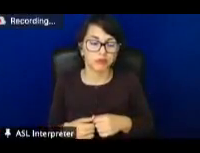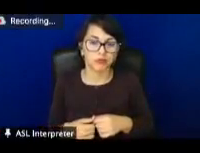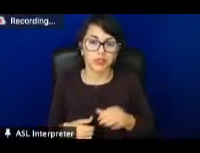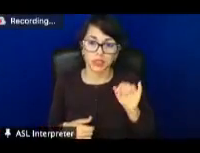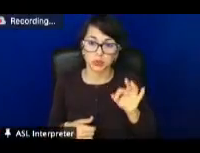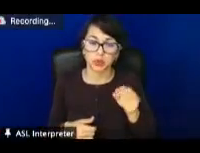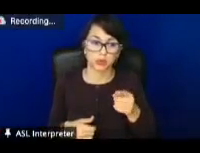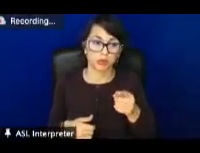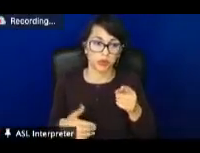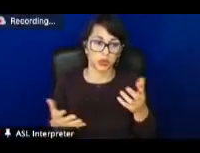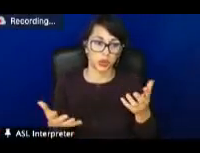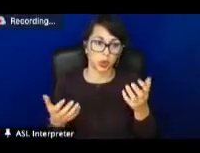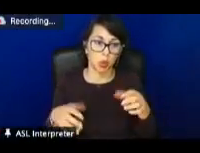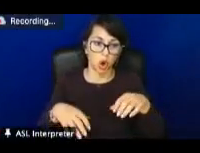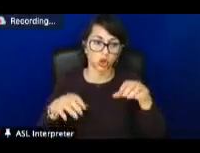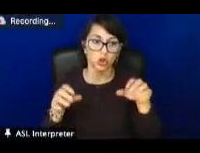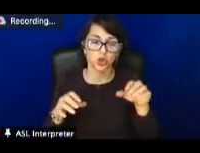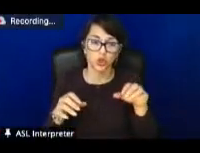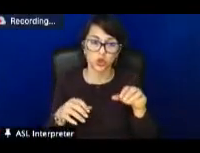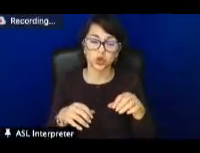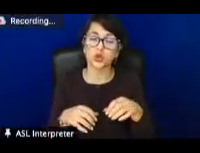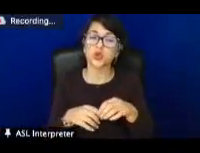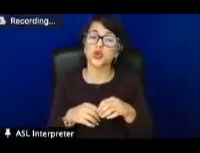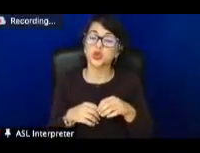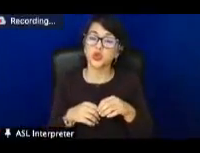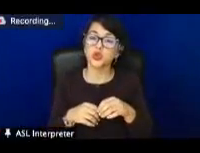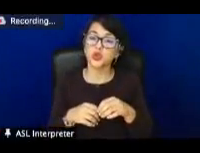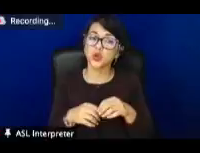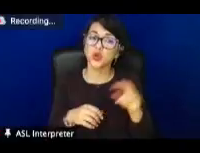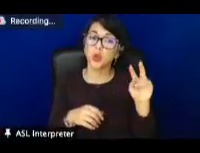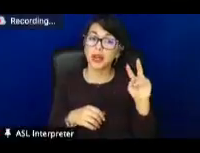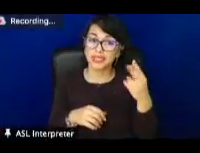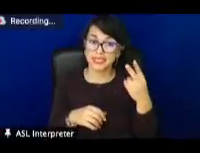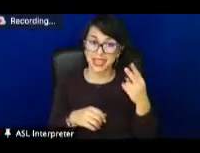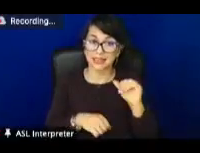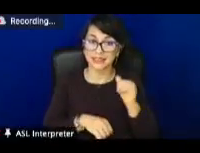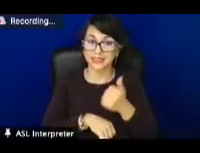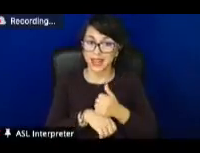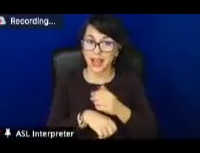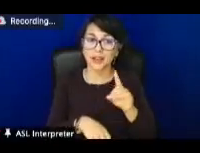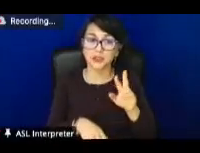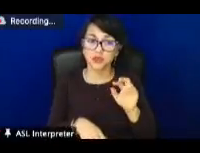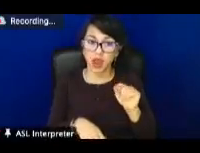draft maps and again seek public comment before you finalize your maps.